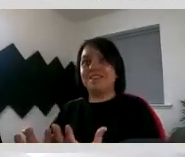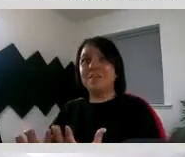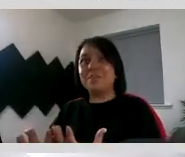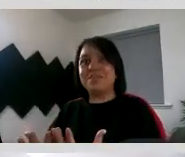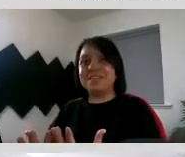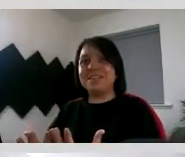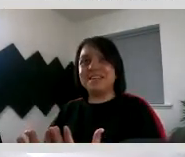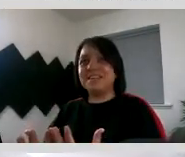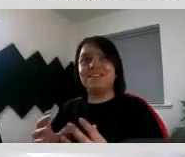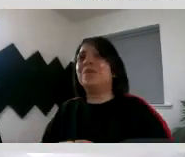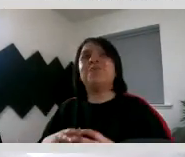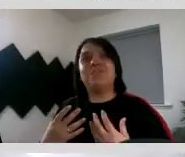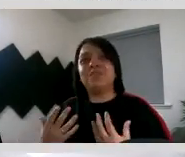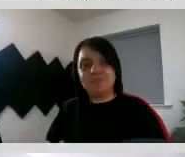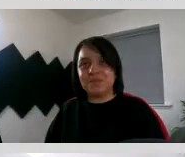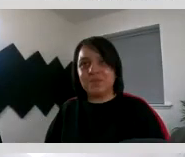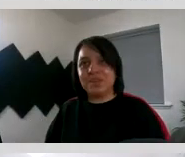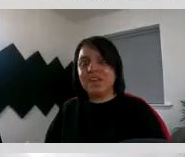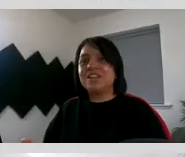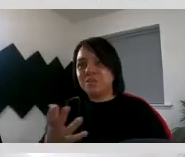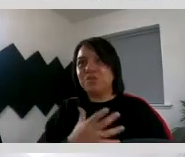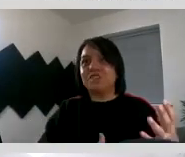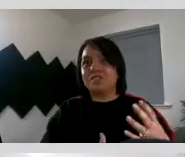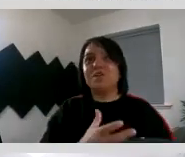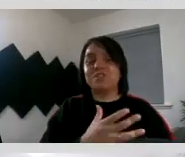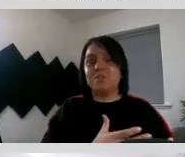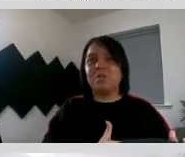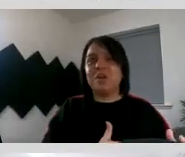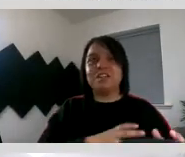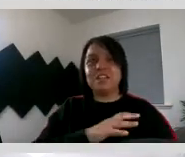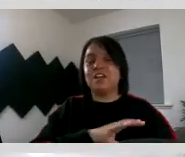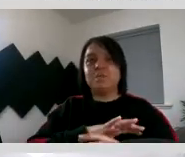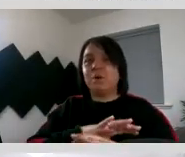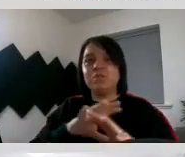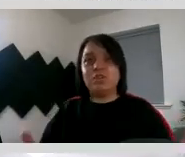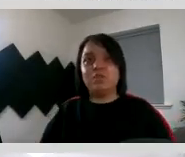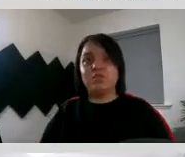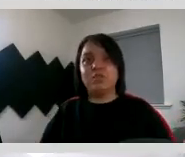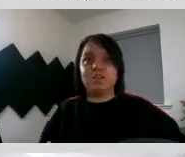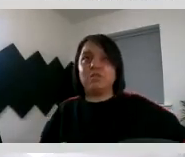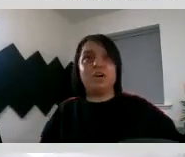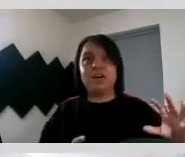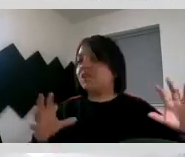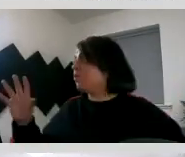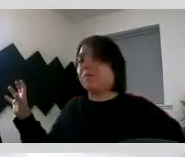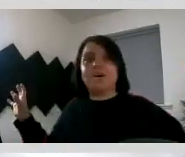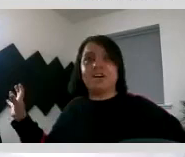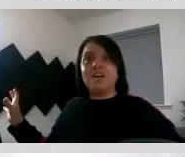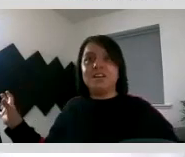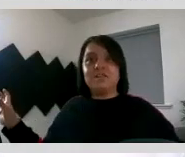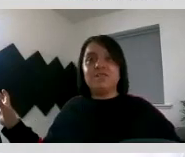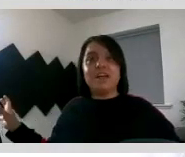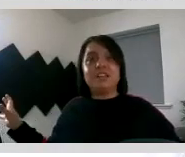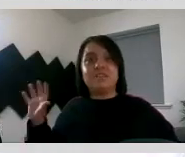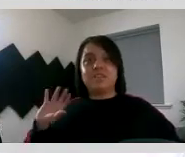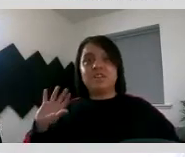Romanian community, because you wouldn't feel comfortable. So you would want to go somewhere where it's either multicultural, like we are, like we've got about